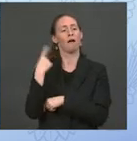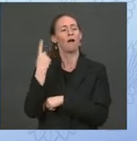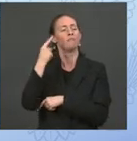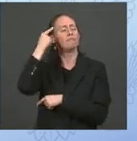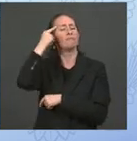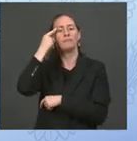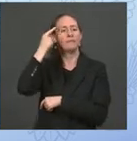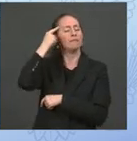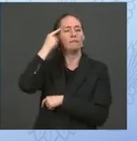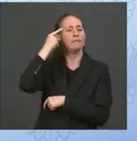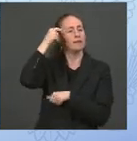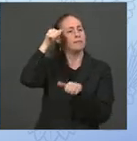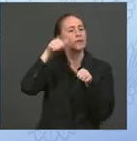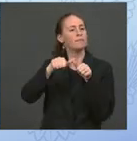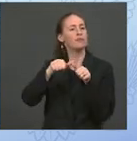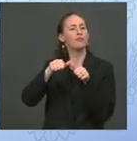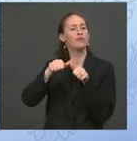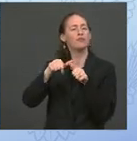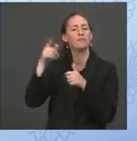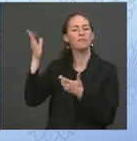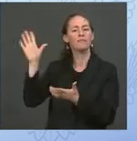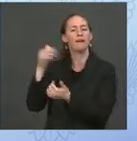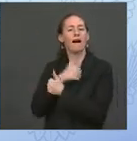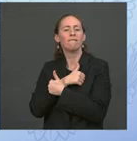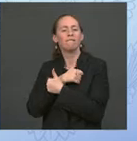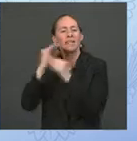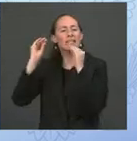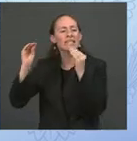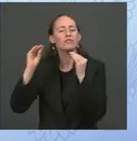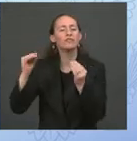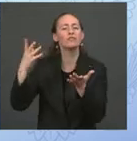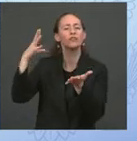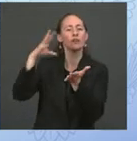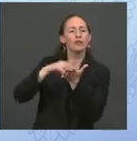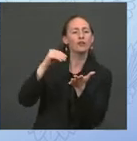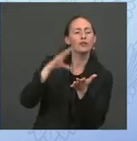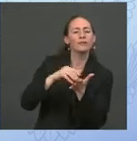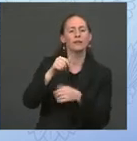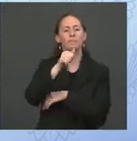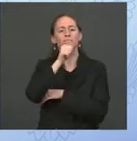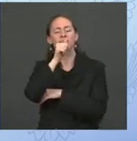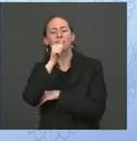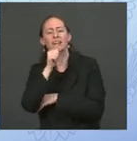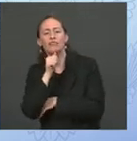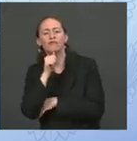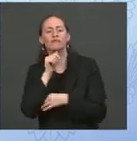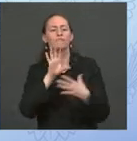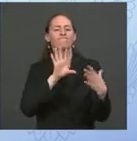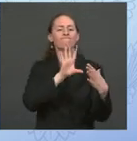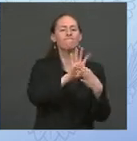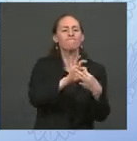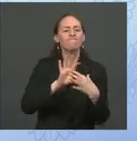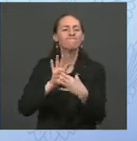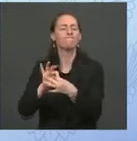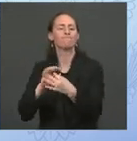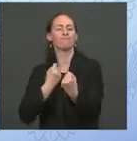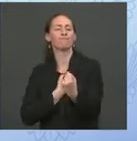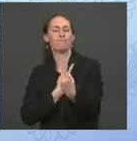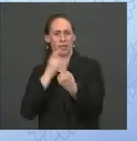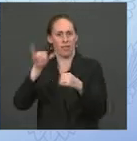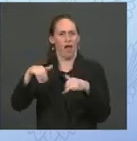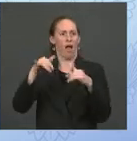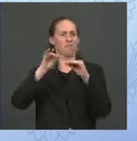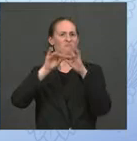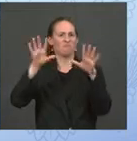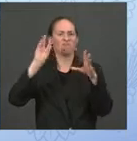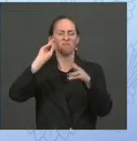her love of learning, her patience and compassion resonated into the world like waves of